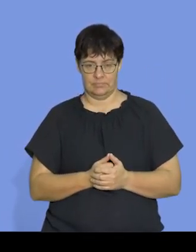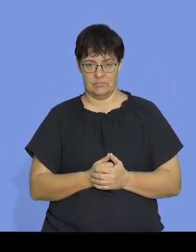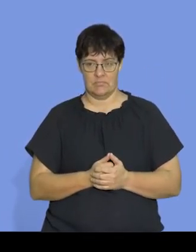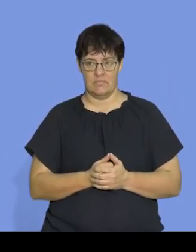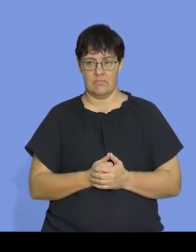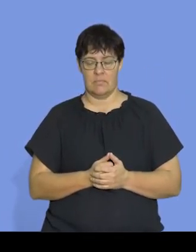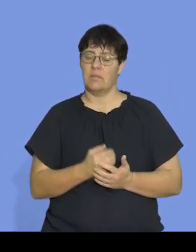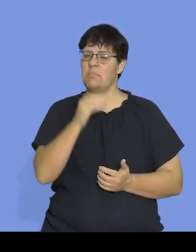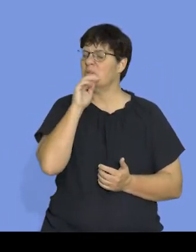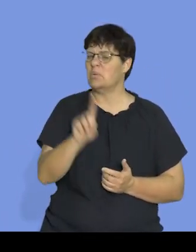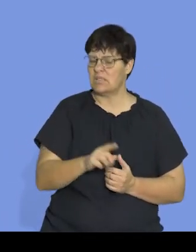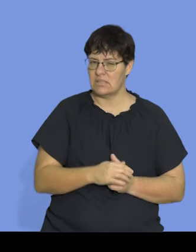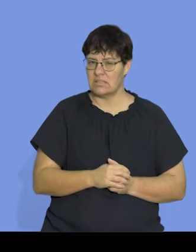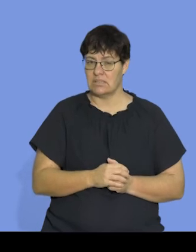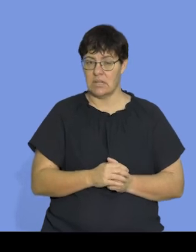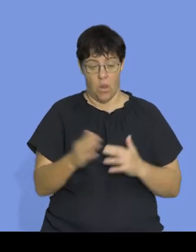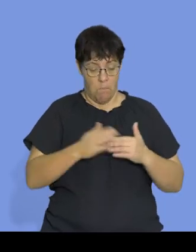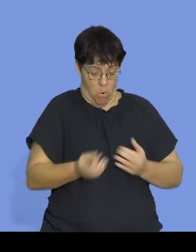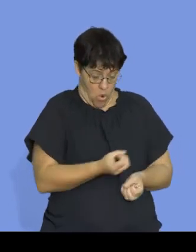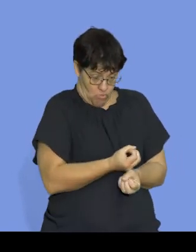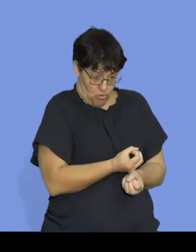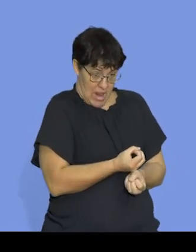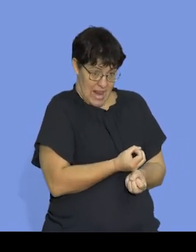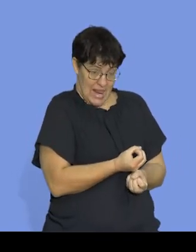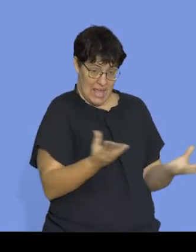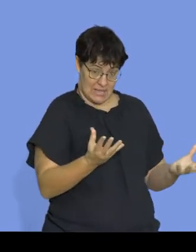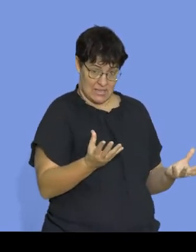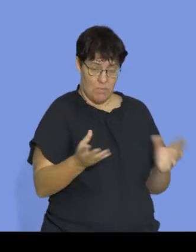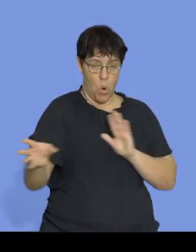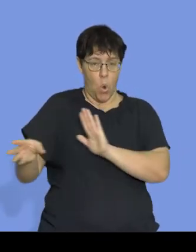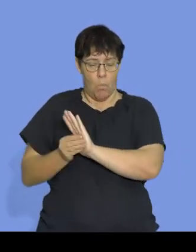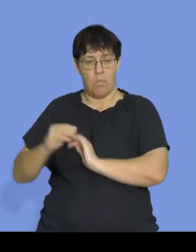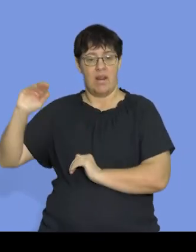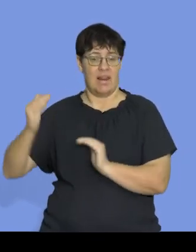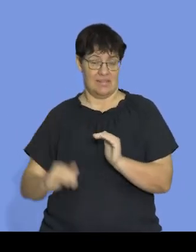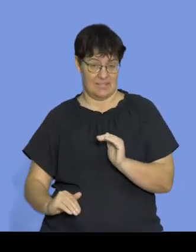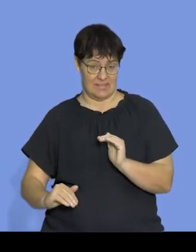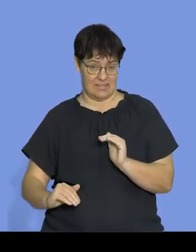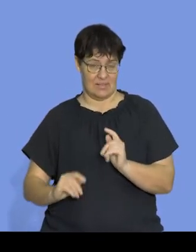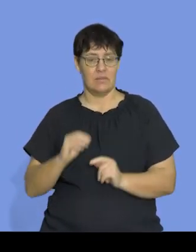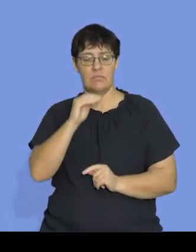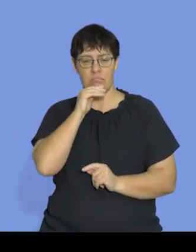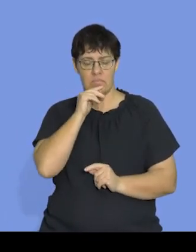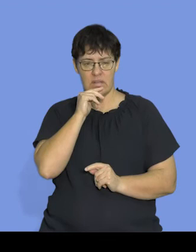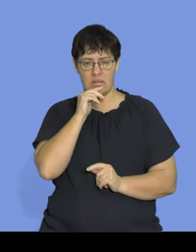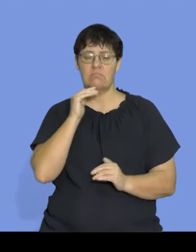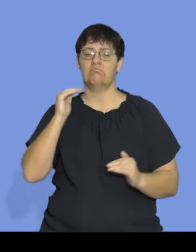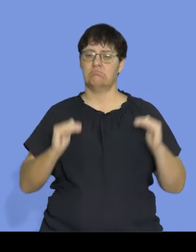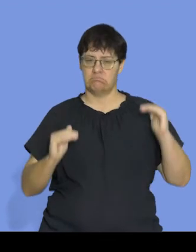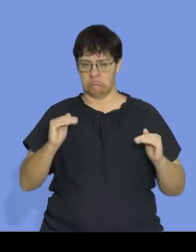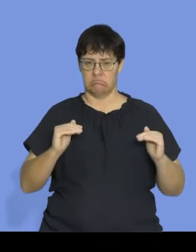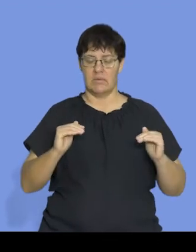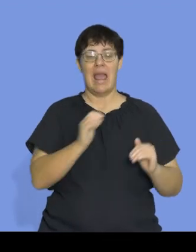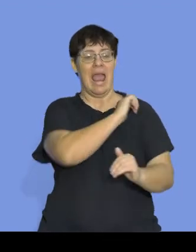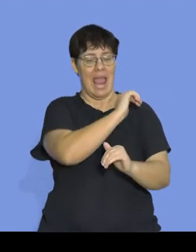so in other words, if more energy is released than absorbed, it says to us that the products will be at a comparatively lower